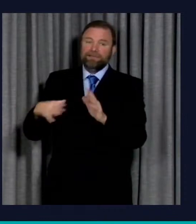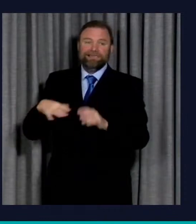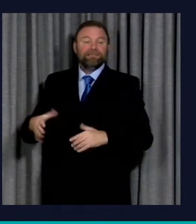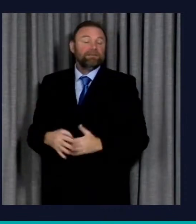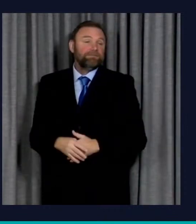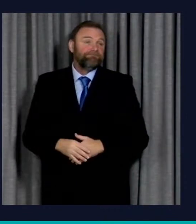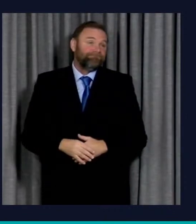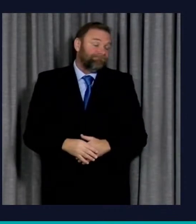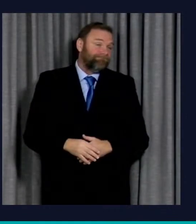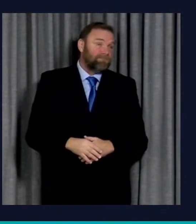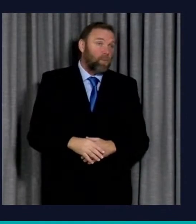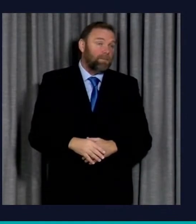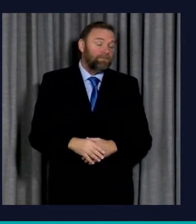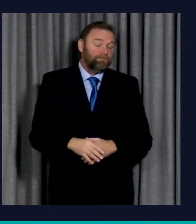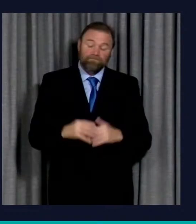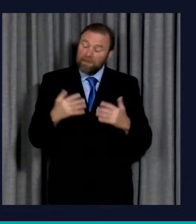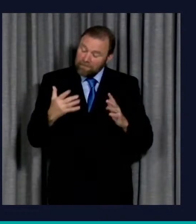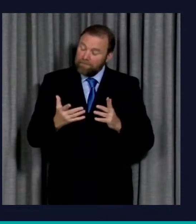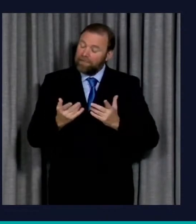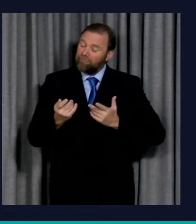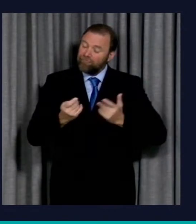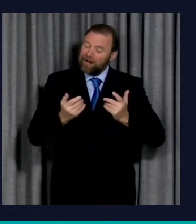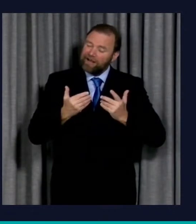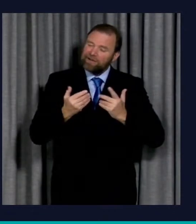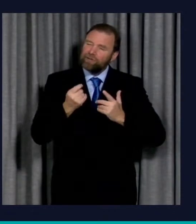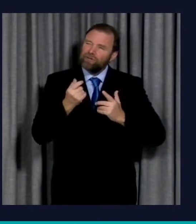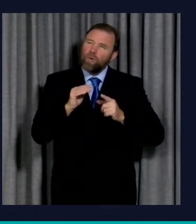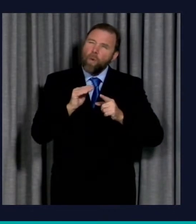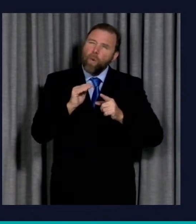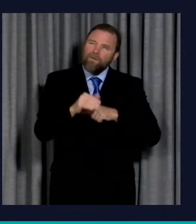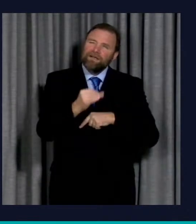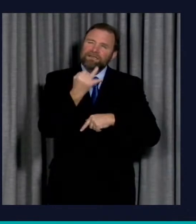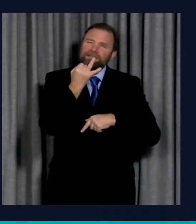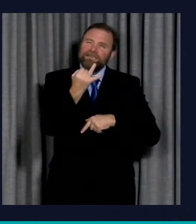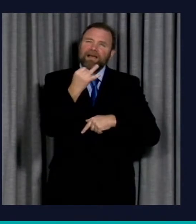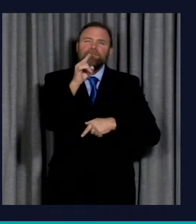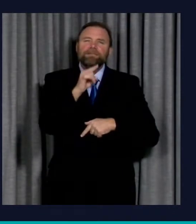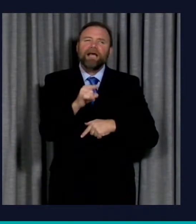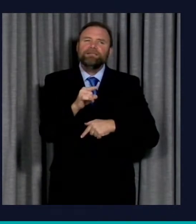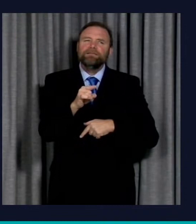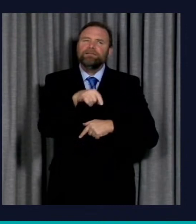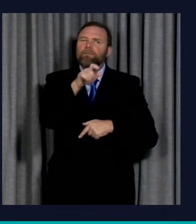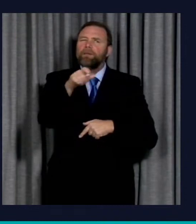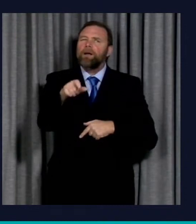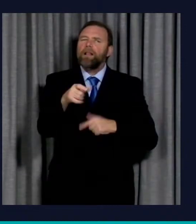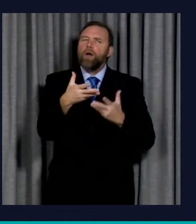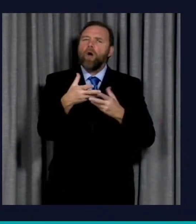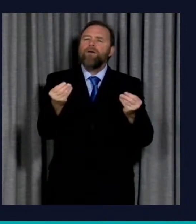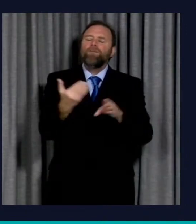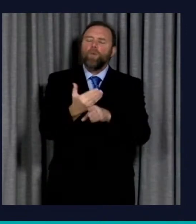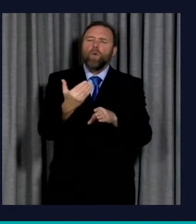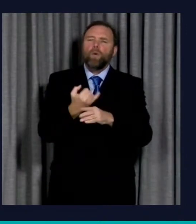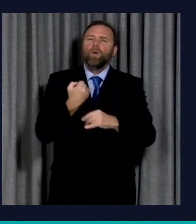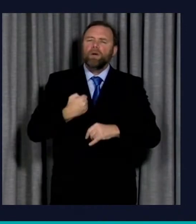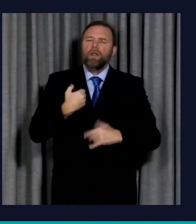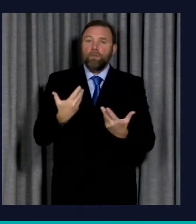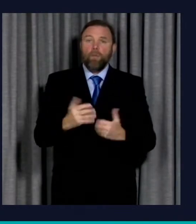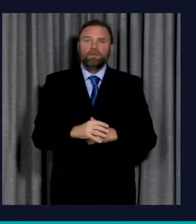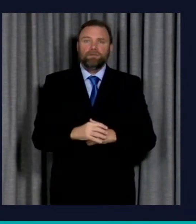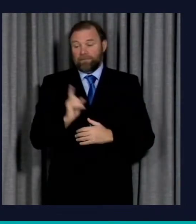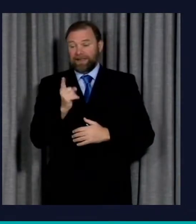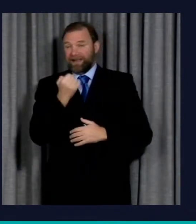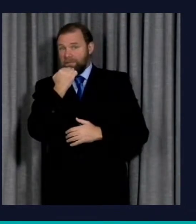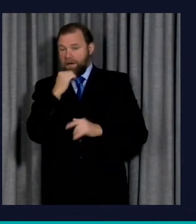So it's been running just over 7% of people unable to be in work, and that number's gone up again this